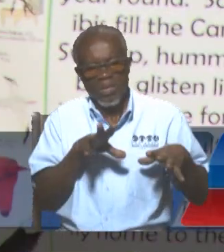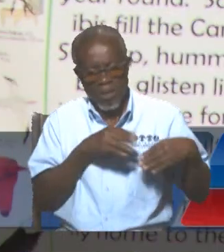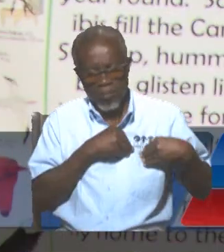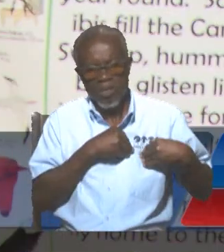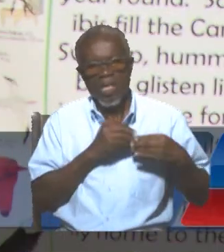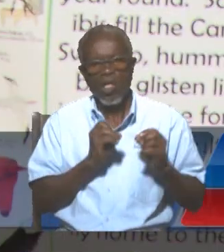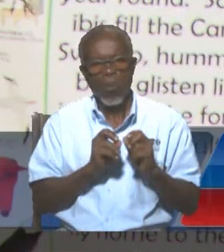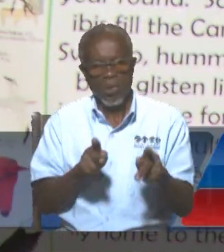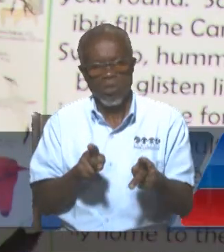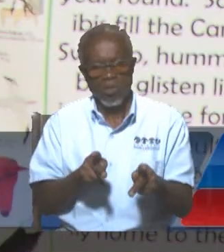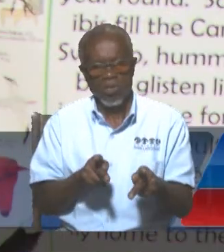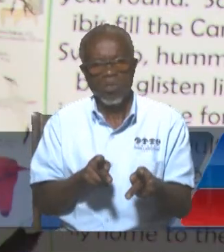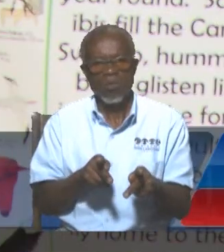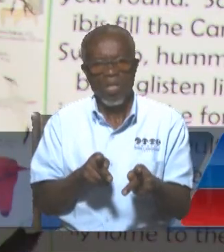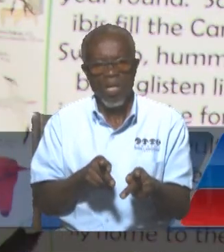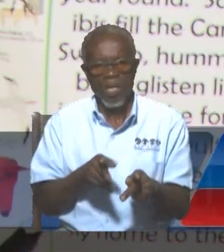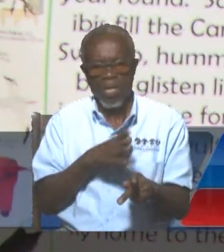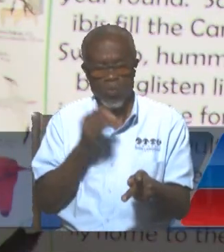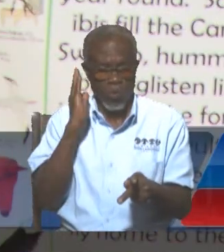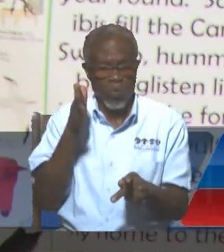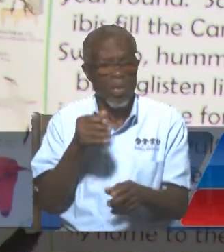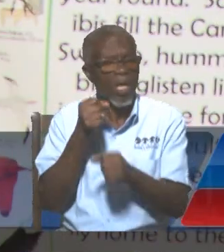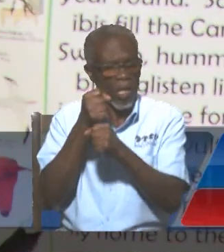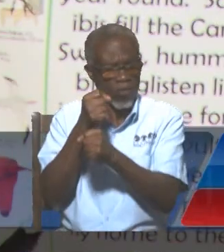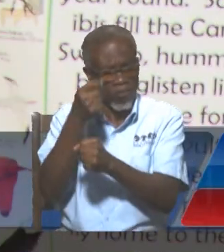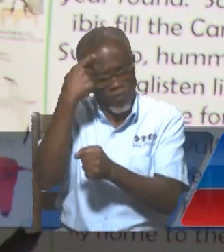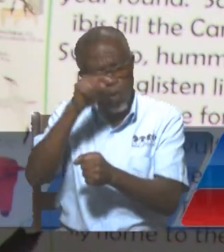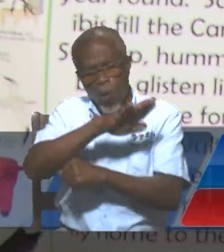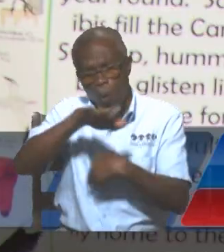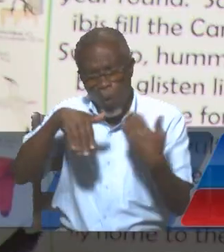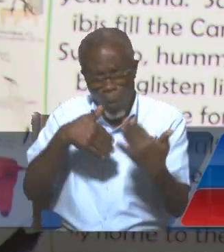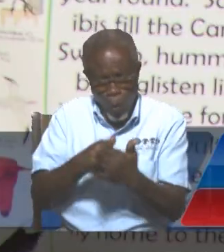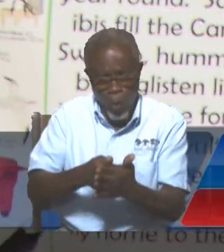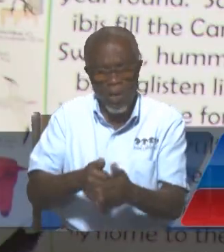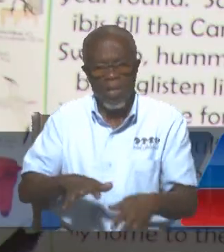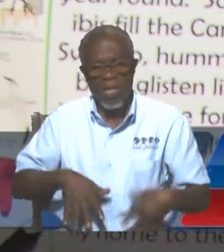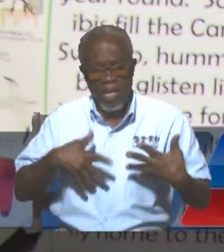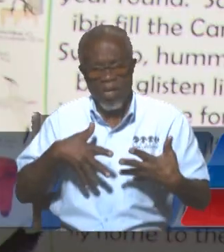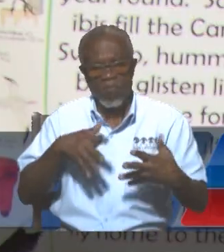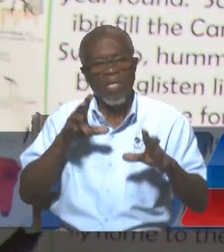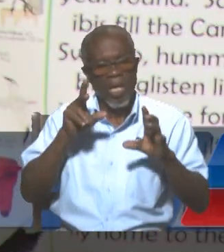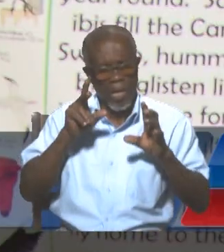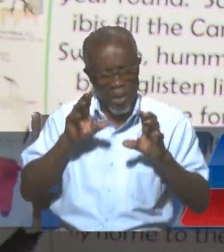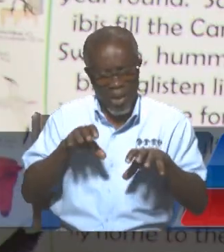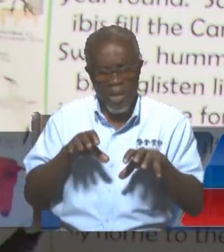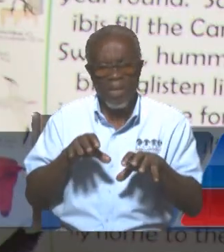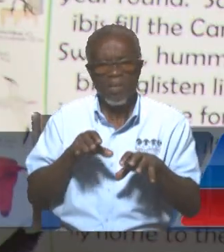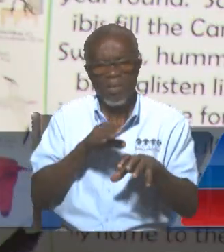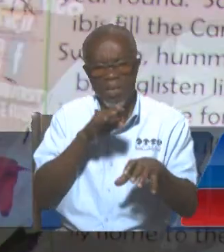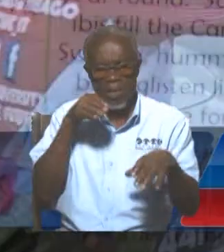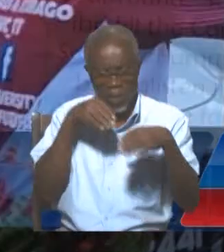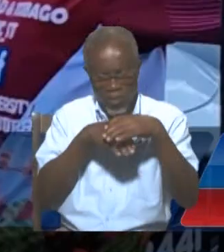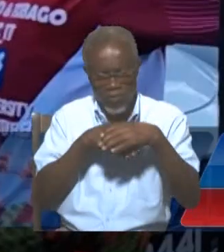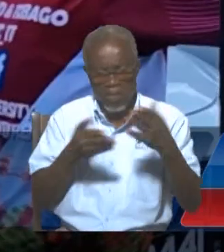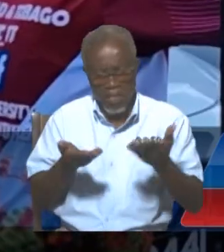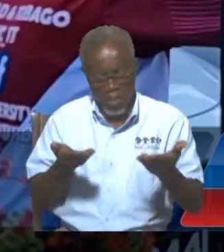to make sure that all life forms appreciate and can exist in this space that we call Trinidad and